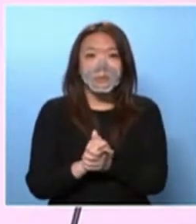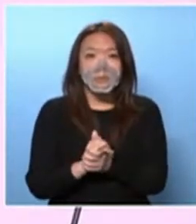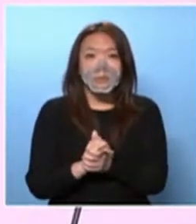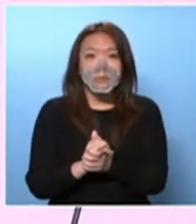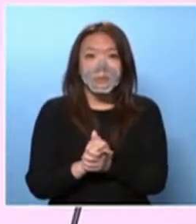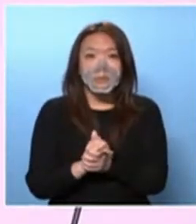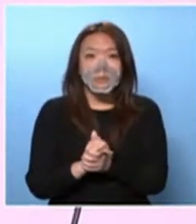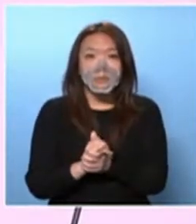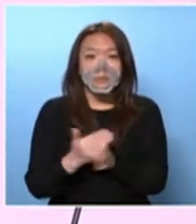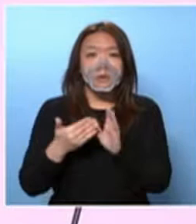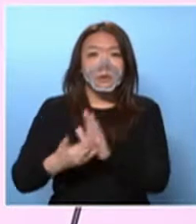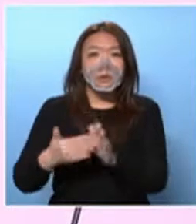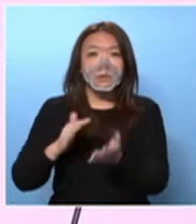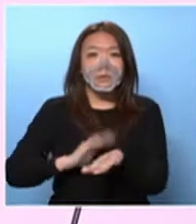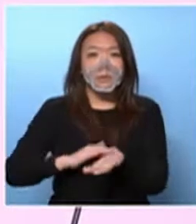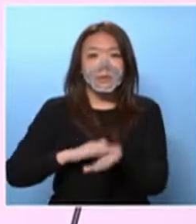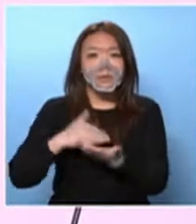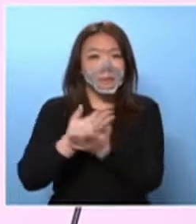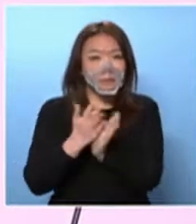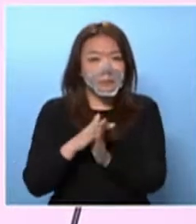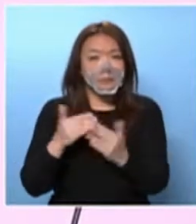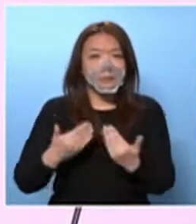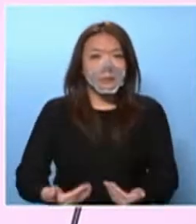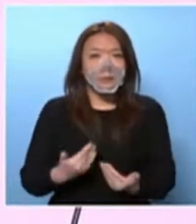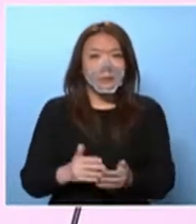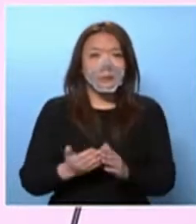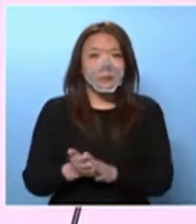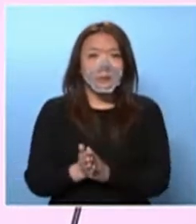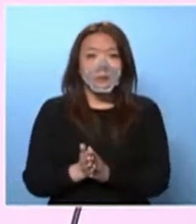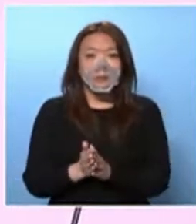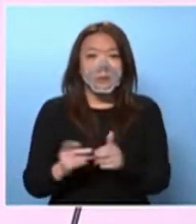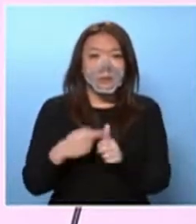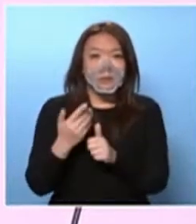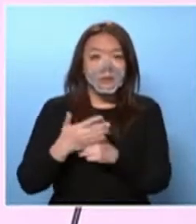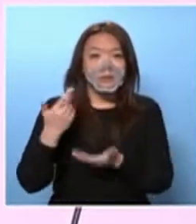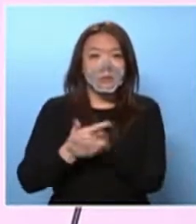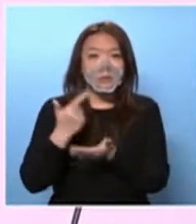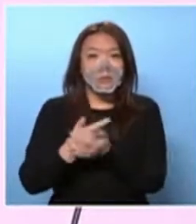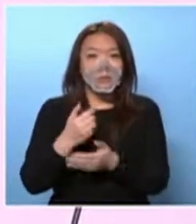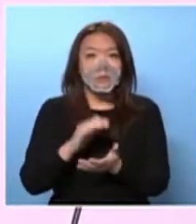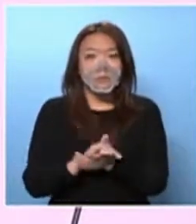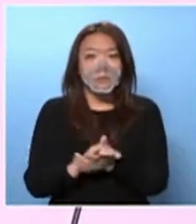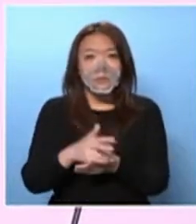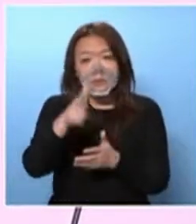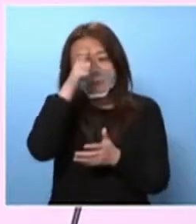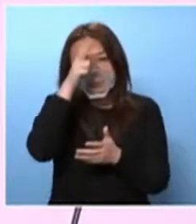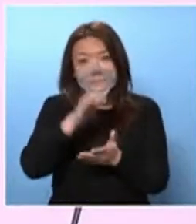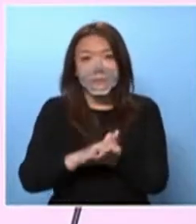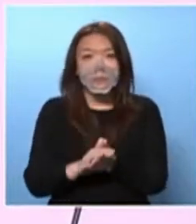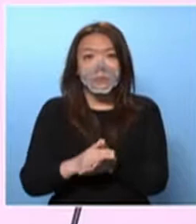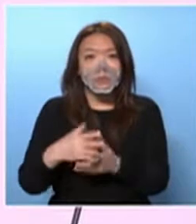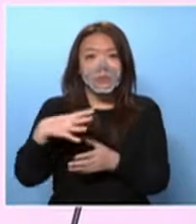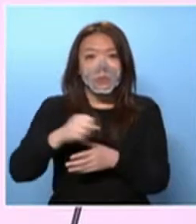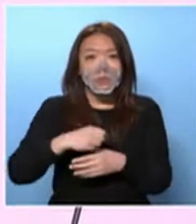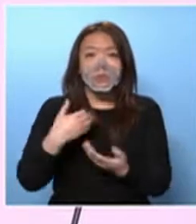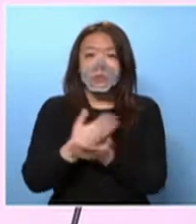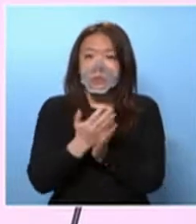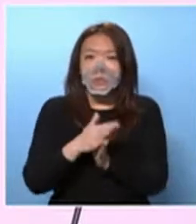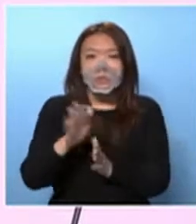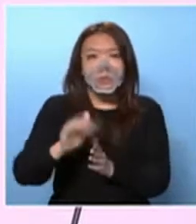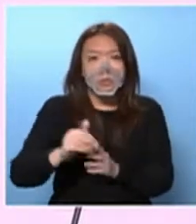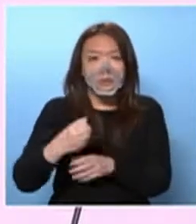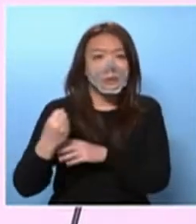over $24 billion. Fighting the epidemic is our overriding mission at present. The government